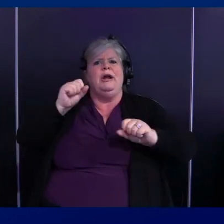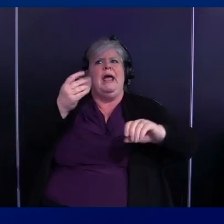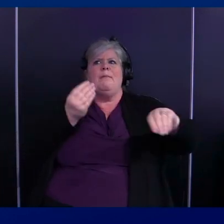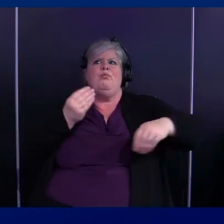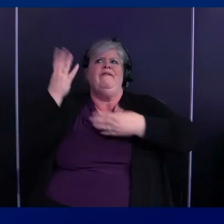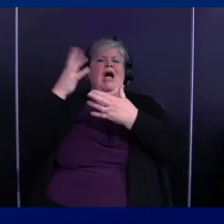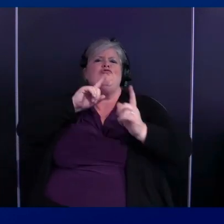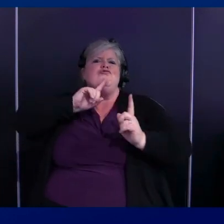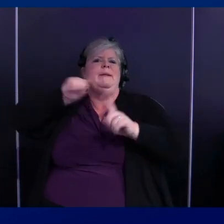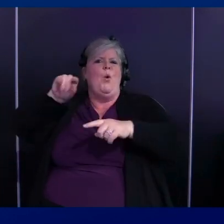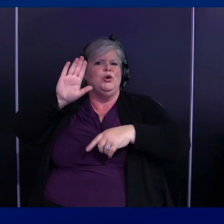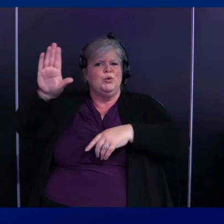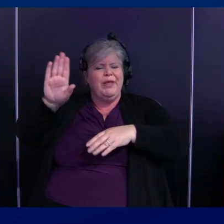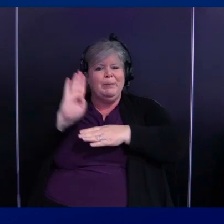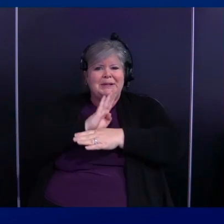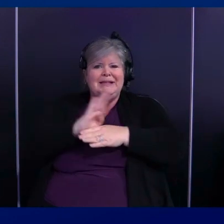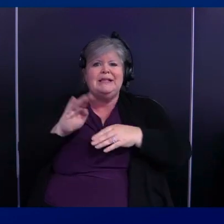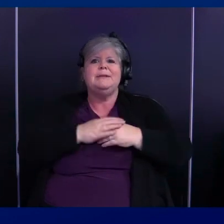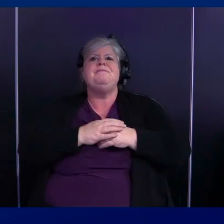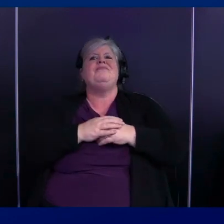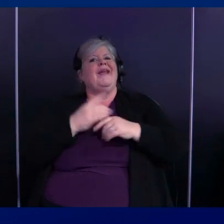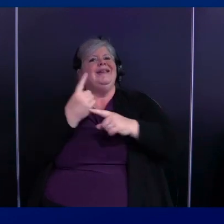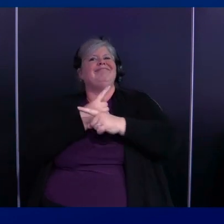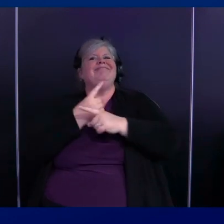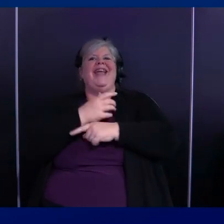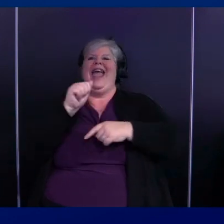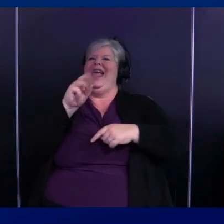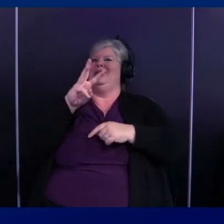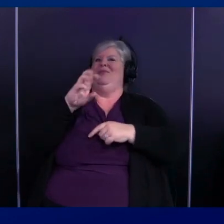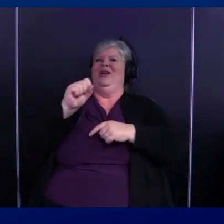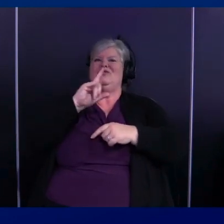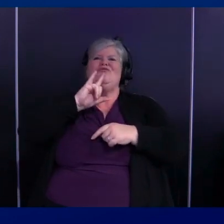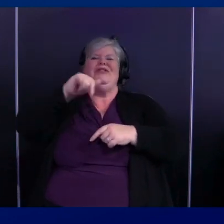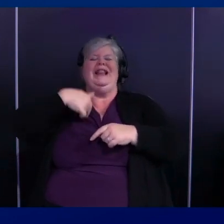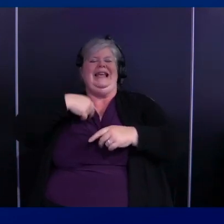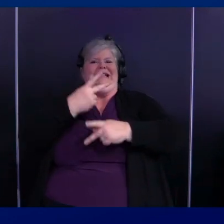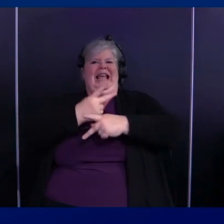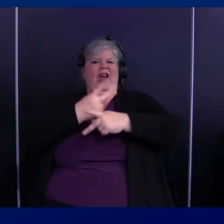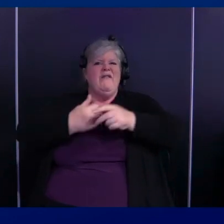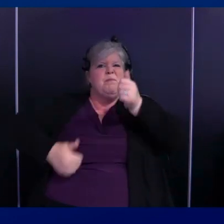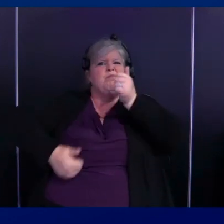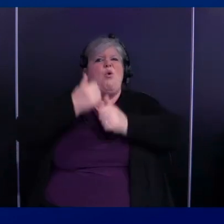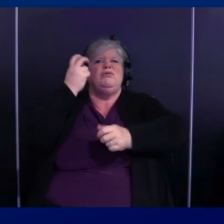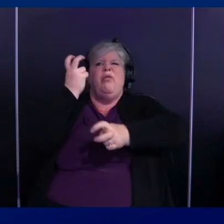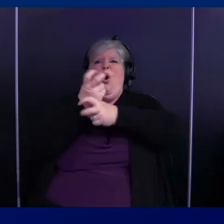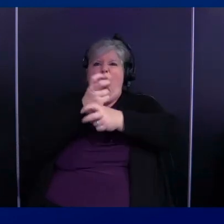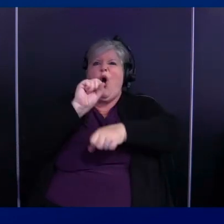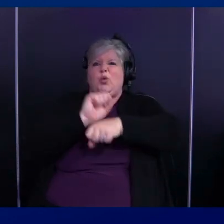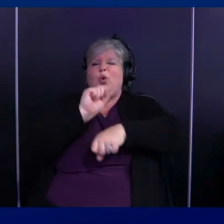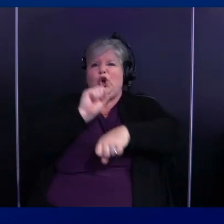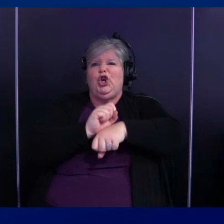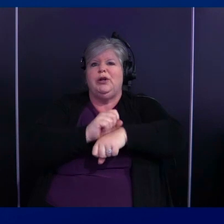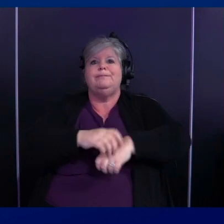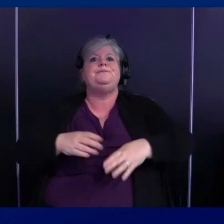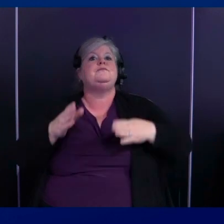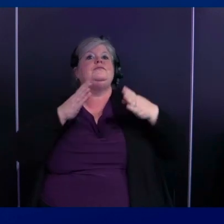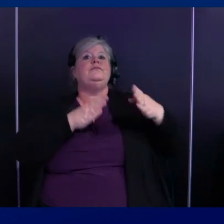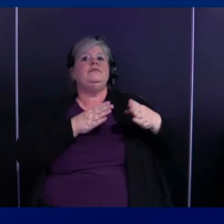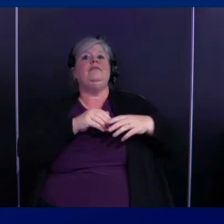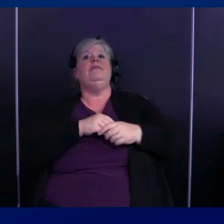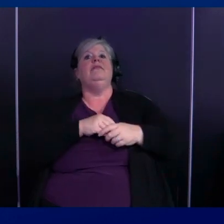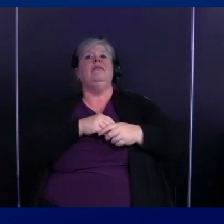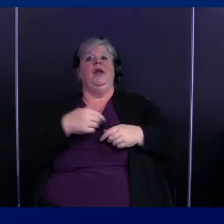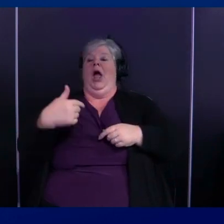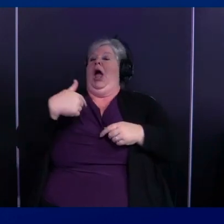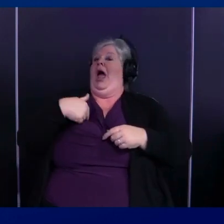classic AWS taking care of the undifferentiated heavy lifting. Yeah. Now, I'm a visual person. I